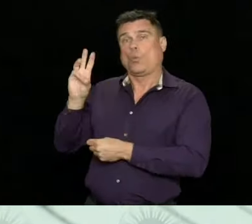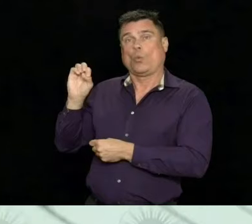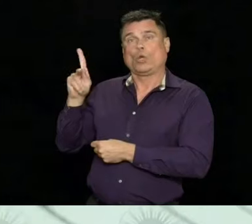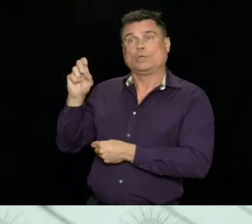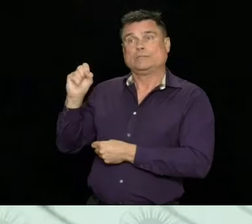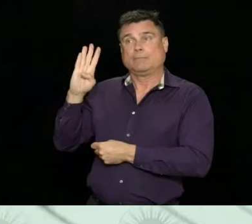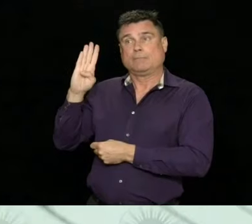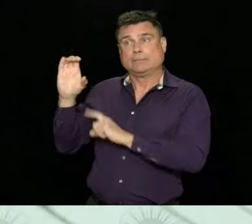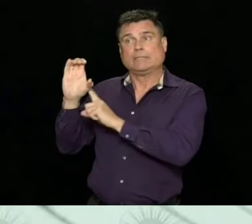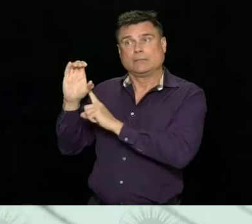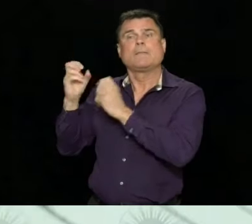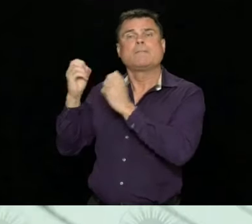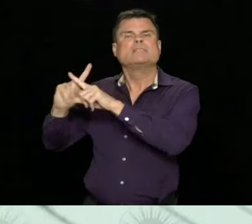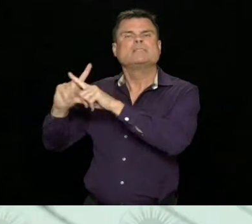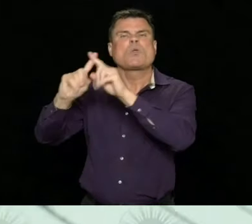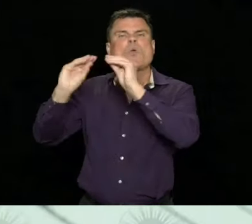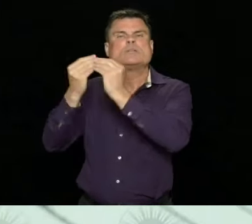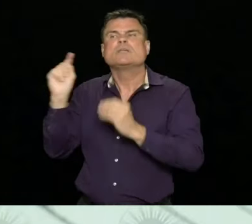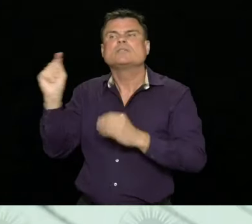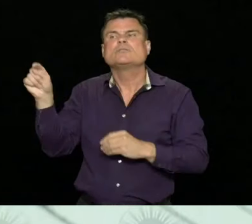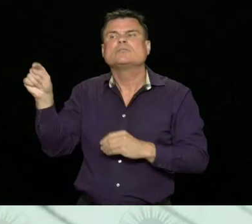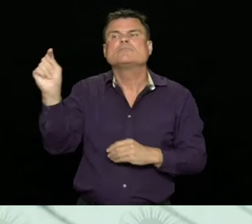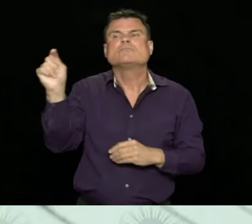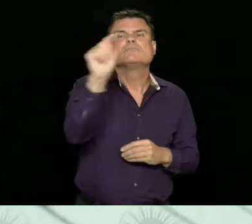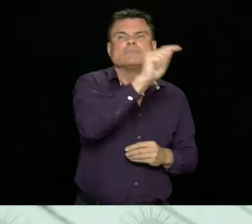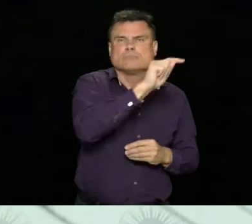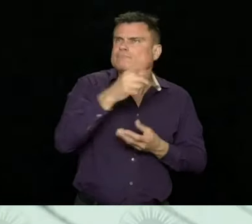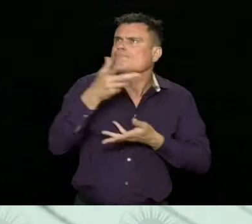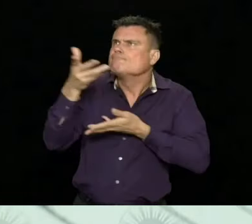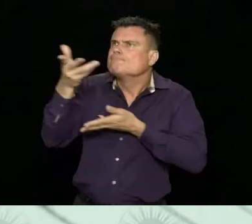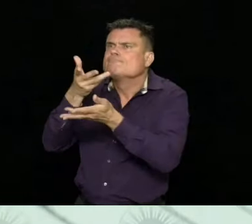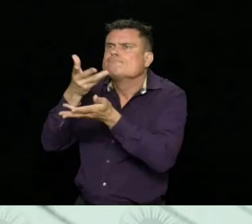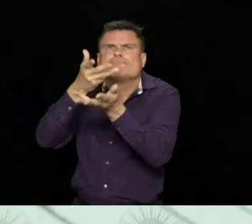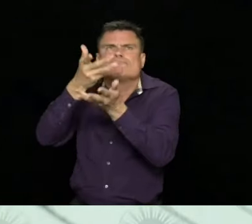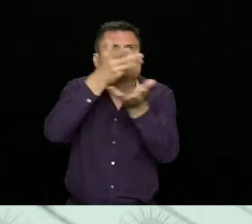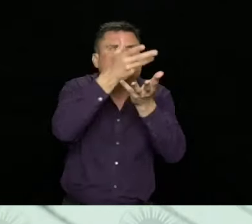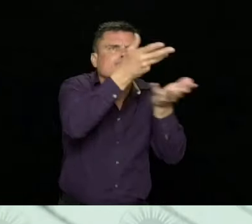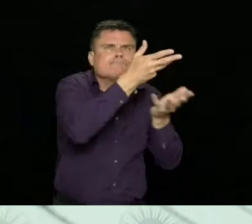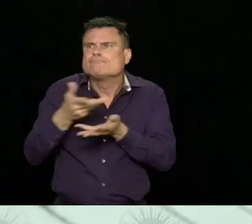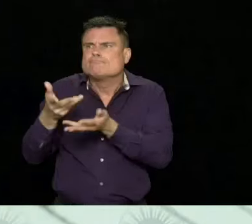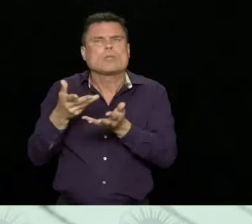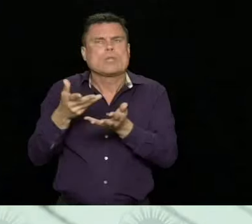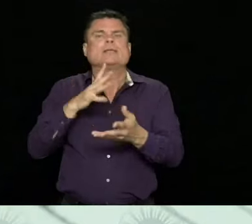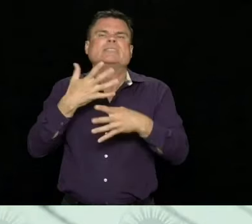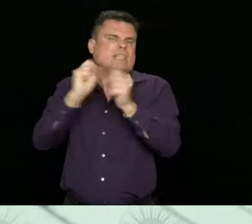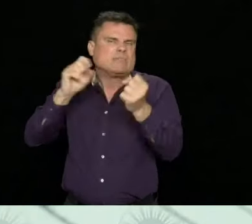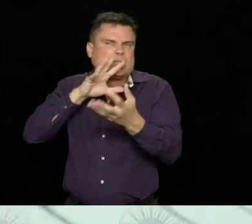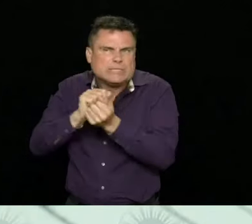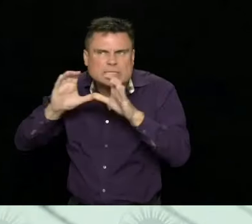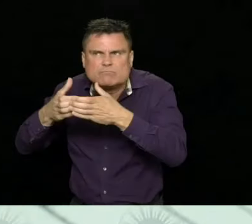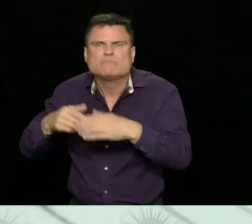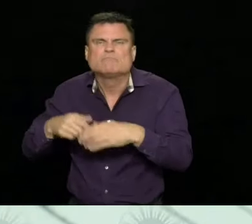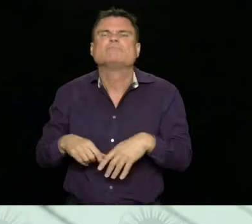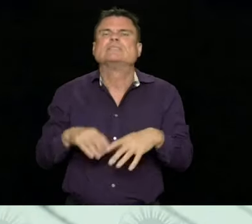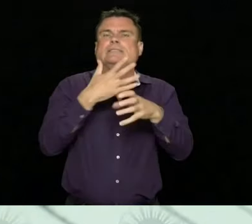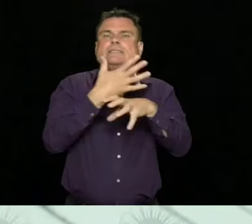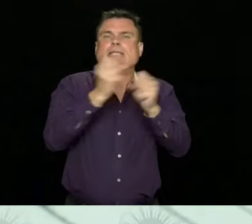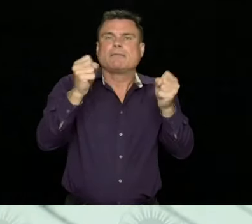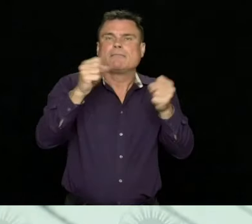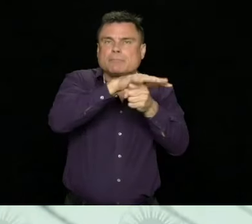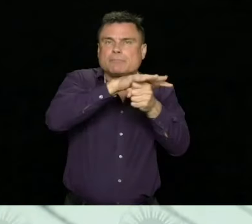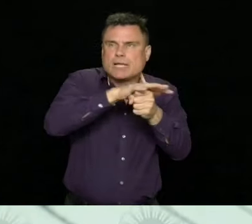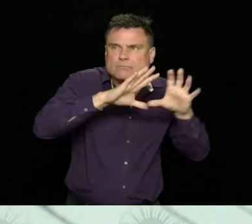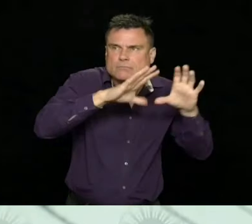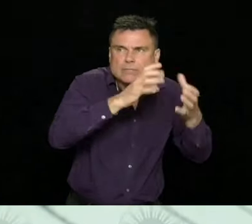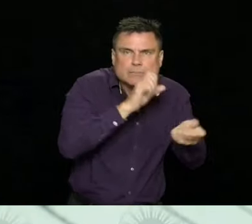work with safety committees at workplaces, and provincial health officer provided the expertise to create these